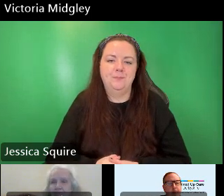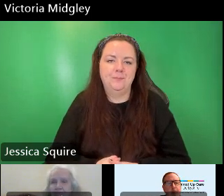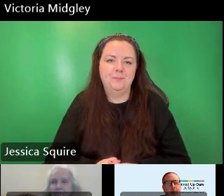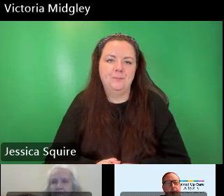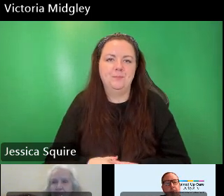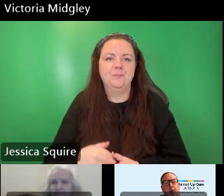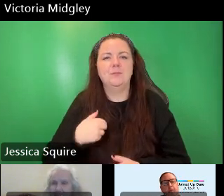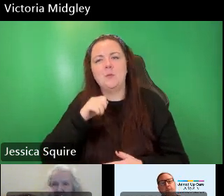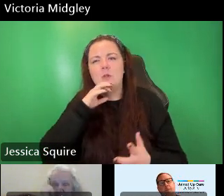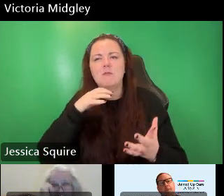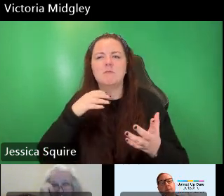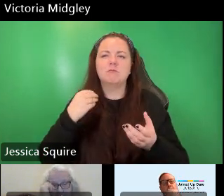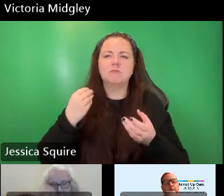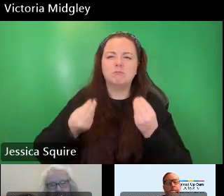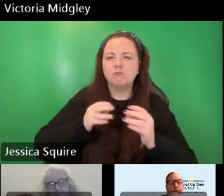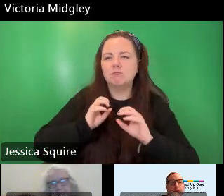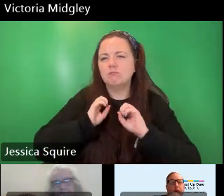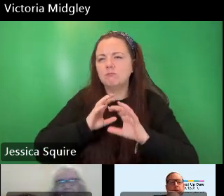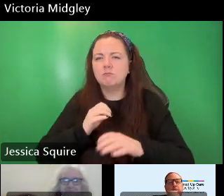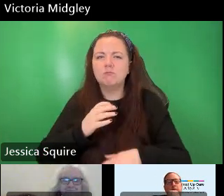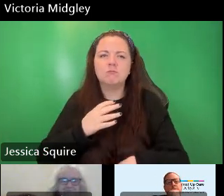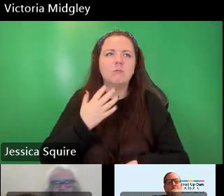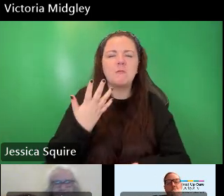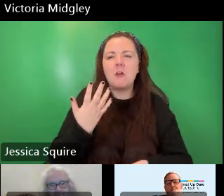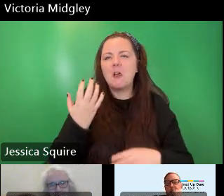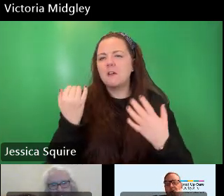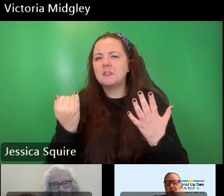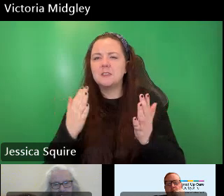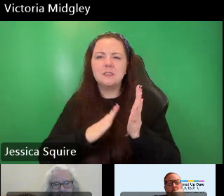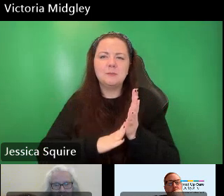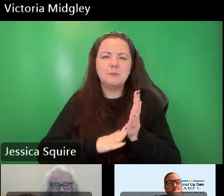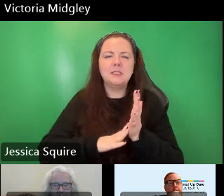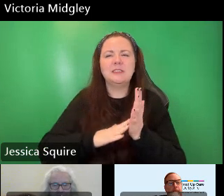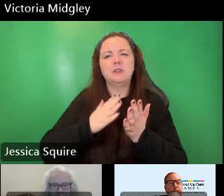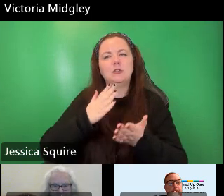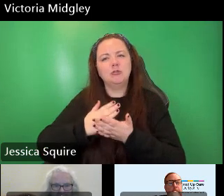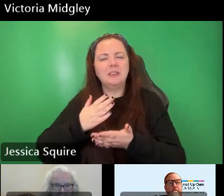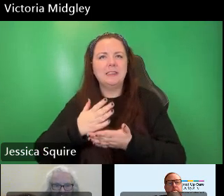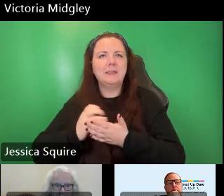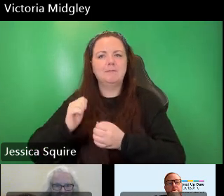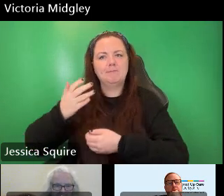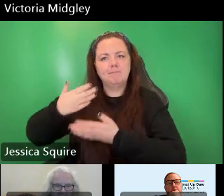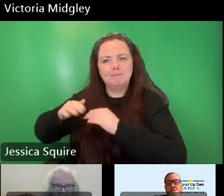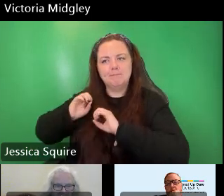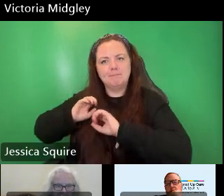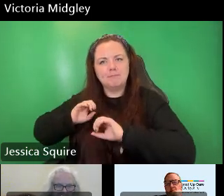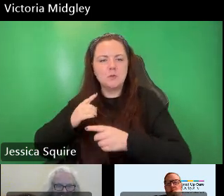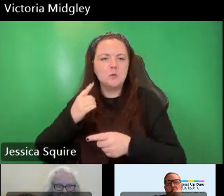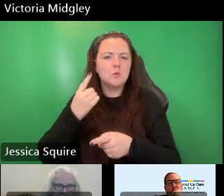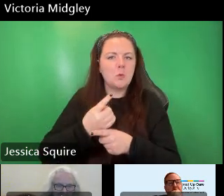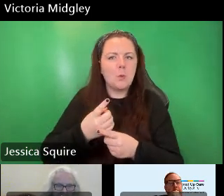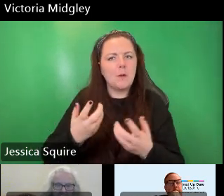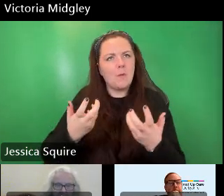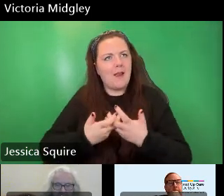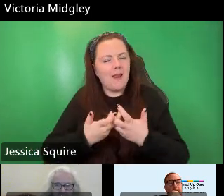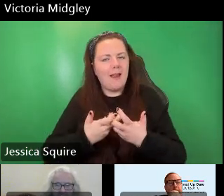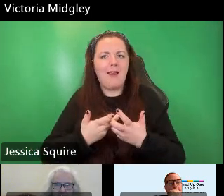about 5 or 6 minutes just a little bit of background around the insights that we have around making better use of